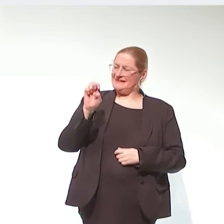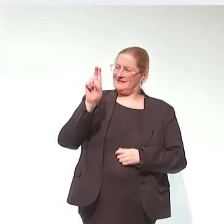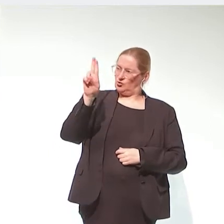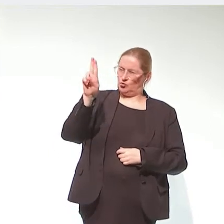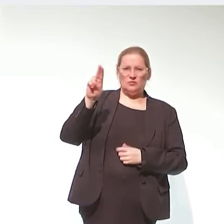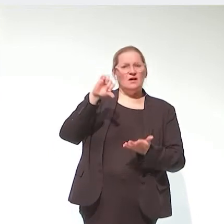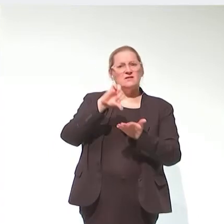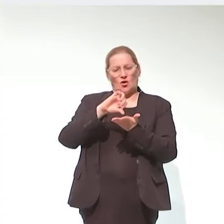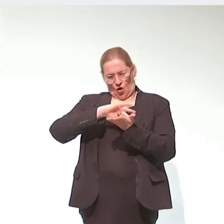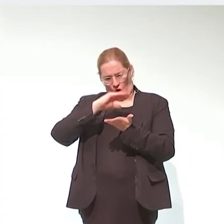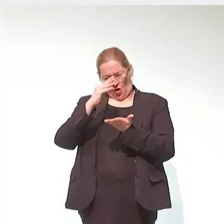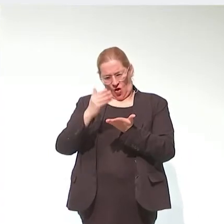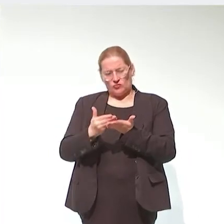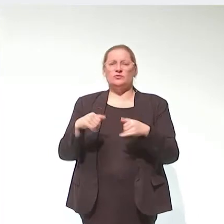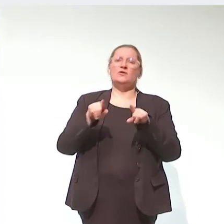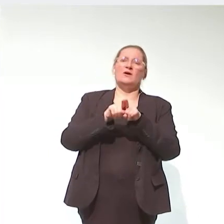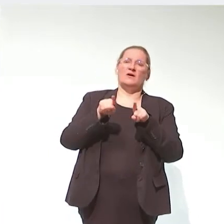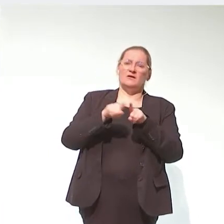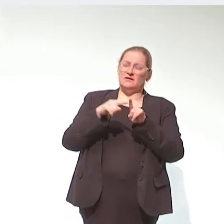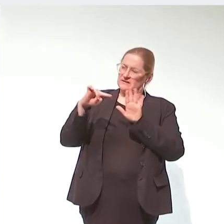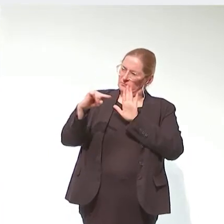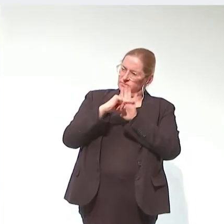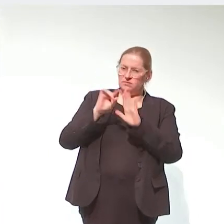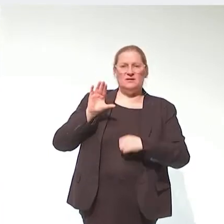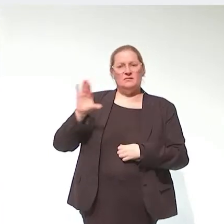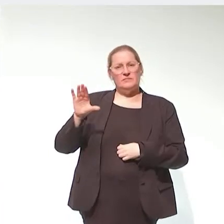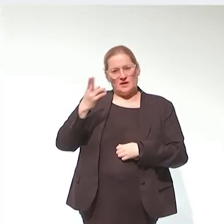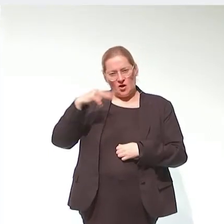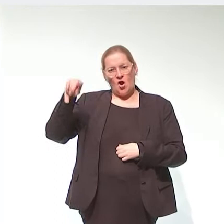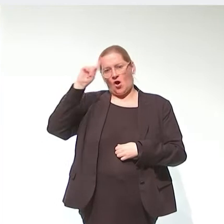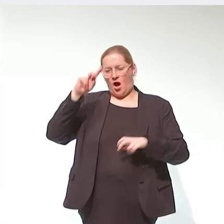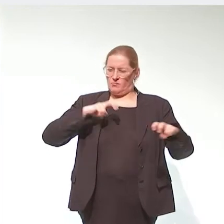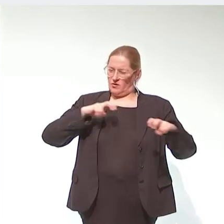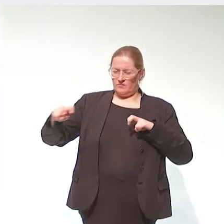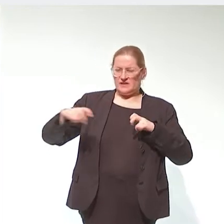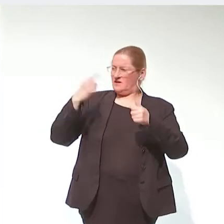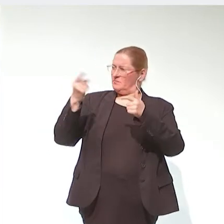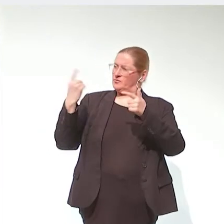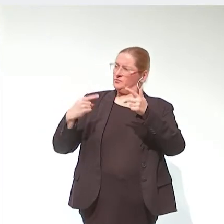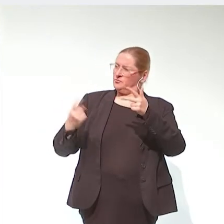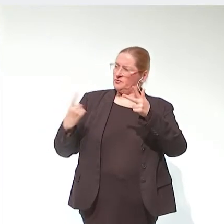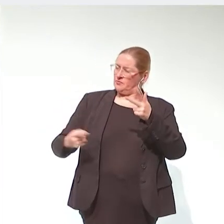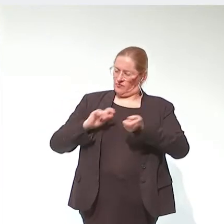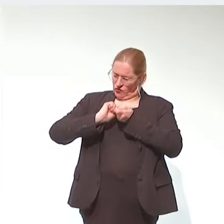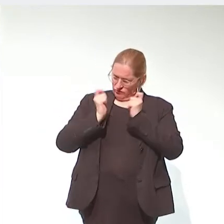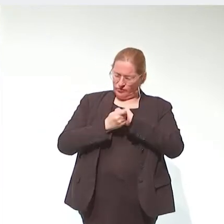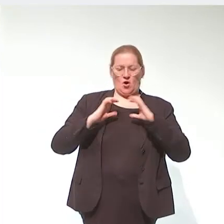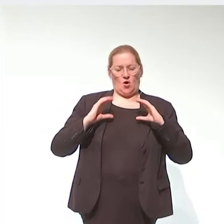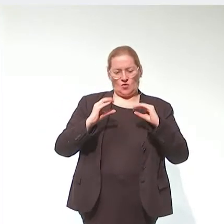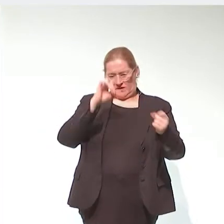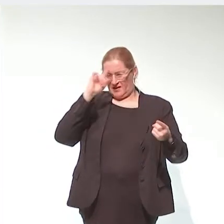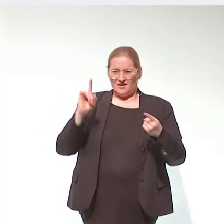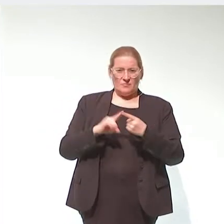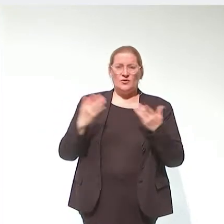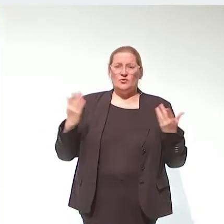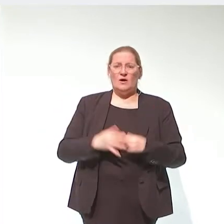Accessibility Act lives up to its full potential, that our trains, our ferries, our buses, our planes are